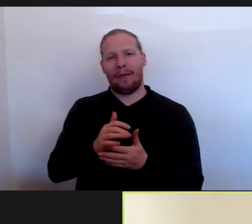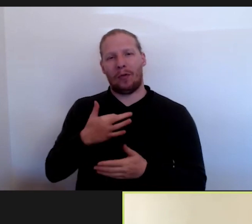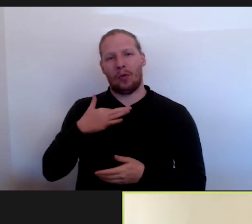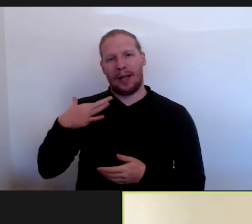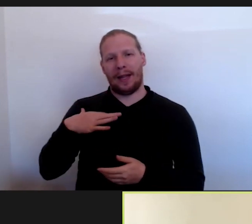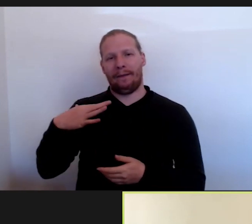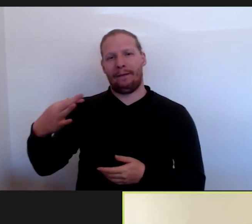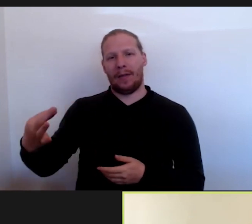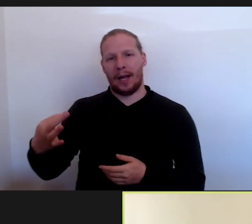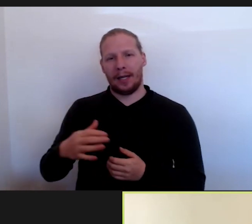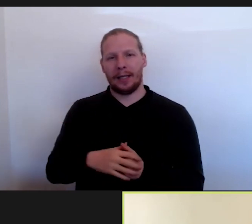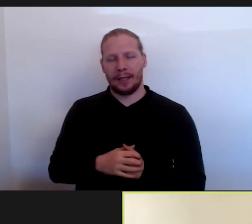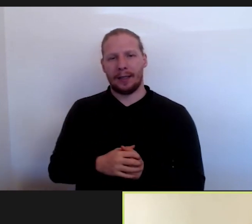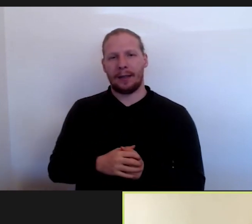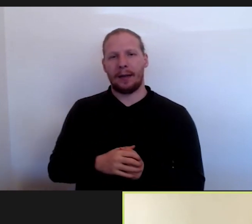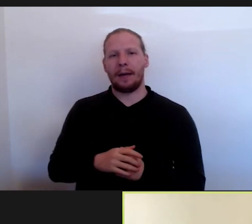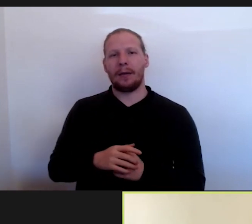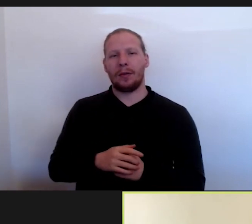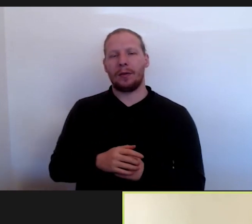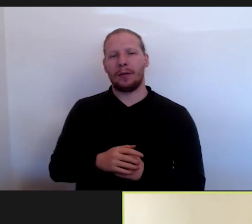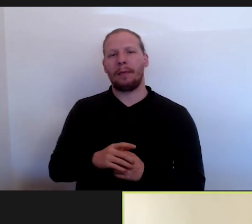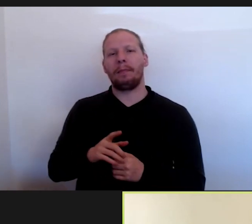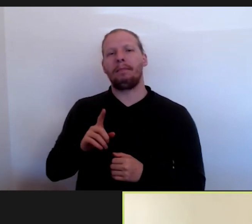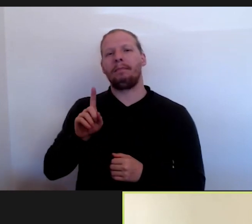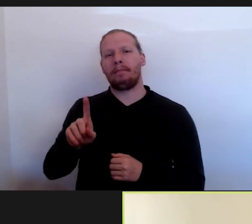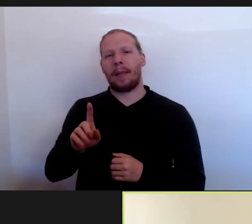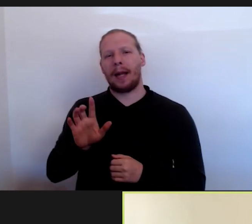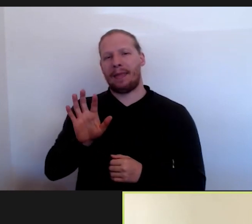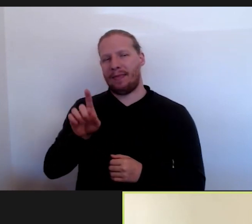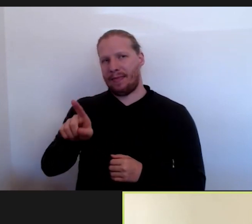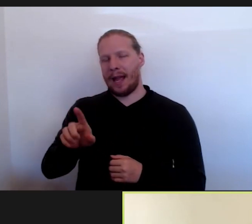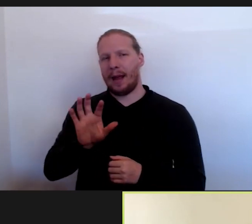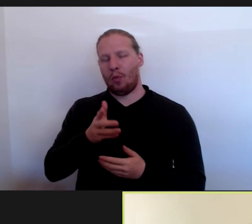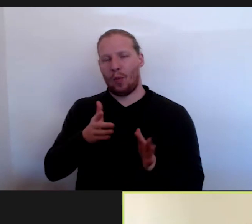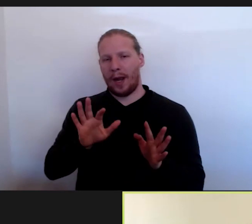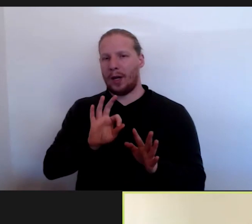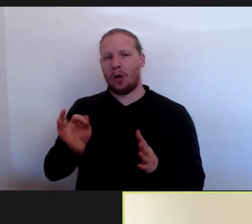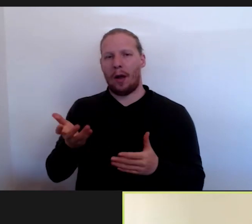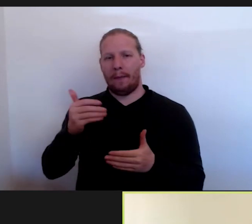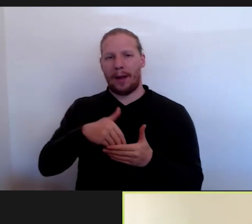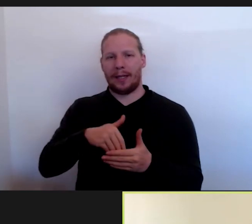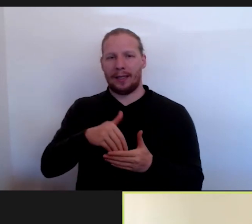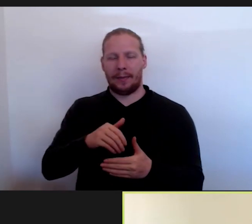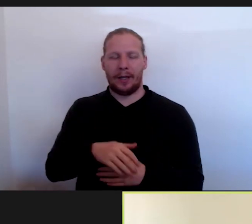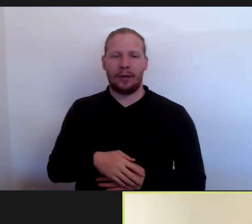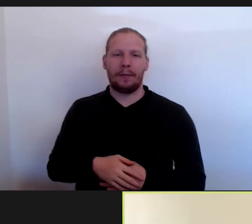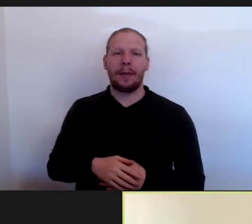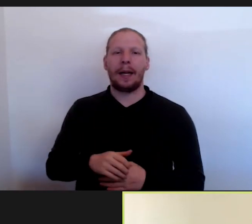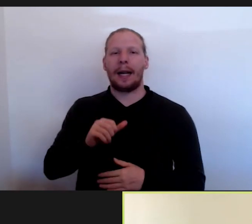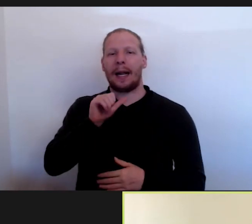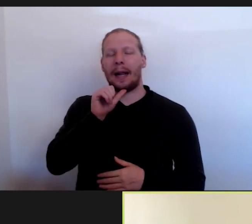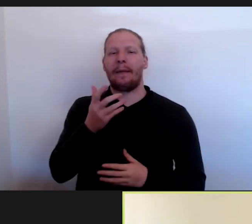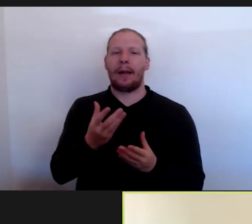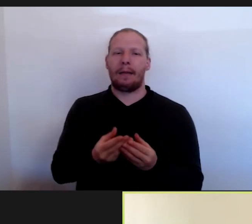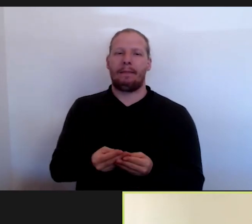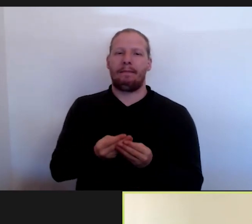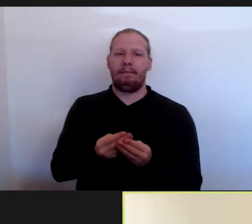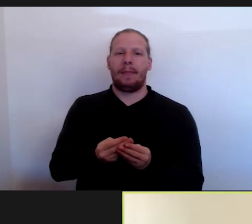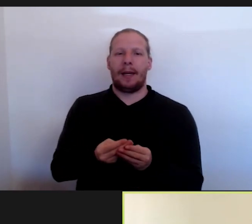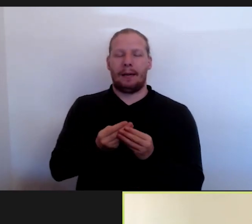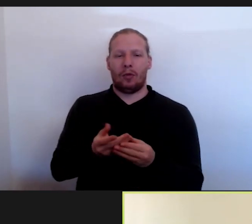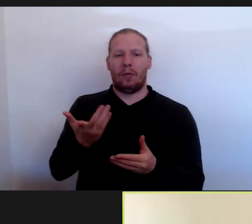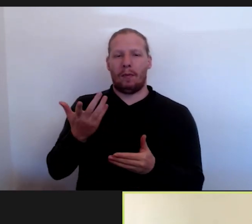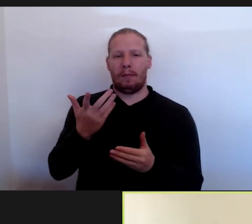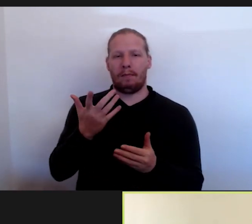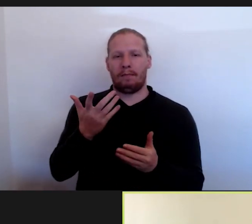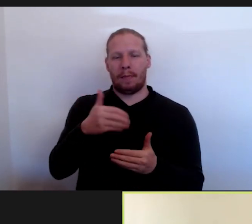is absolutely not the meaningful participation. The most important element of the meaningful participation is that giving the people a sense of ownership. If